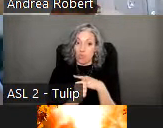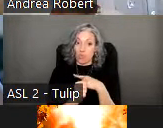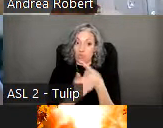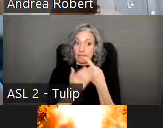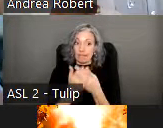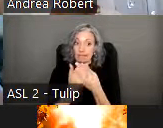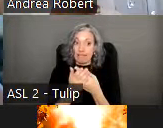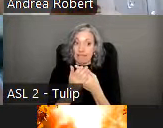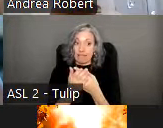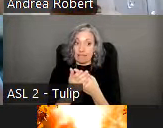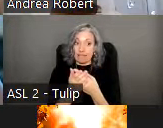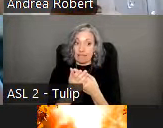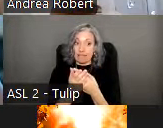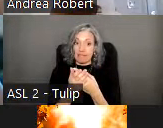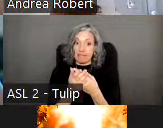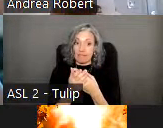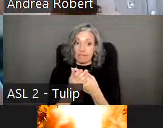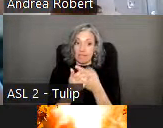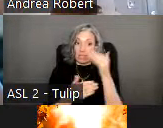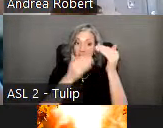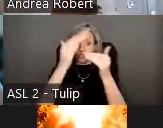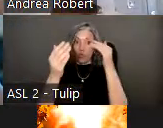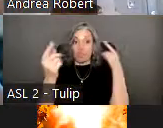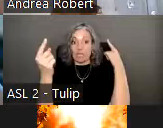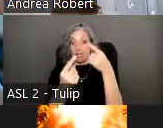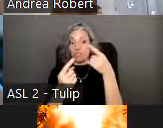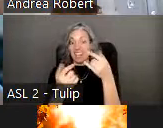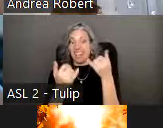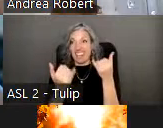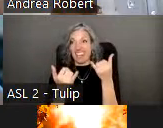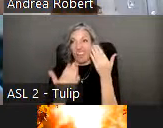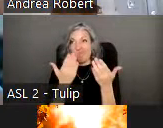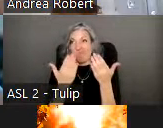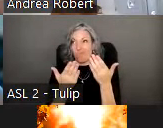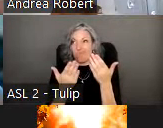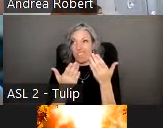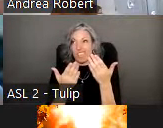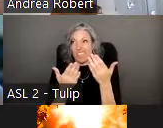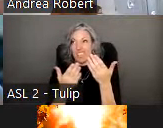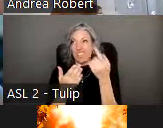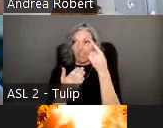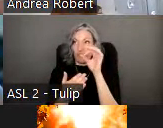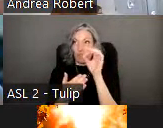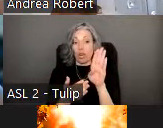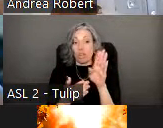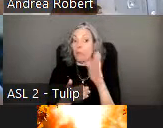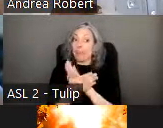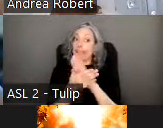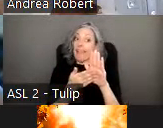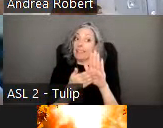adult behavioral health initiative? We were going to talk about that, but now I think maybe that might be on the agenda for February. So that would be nice